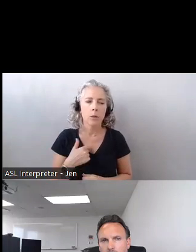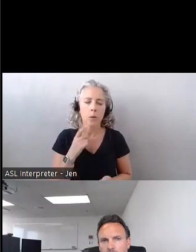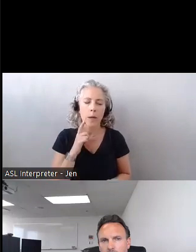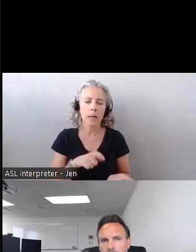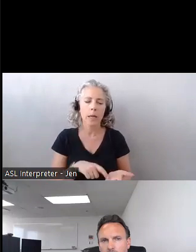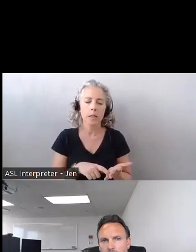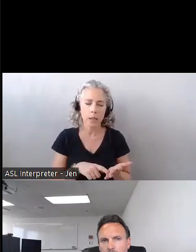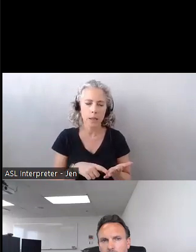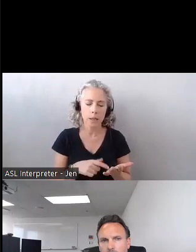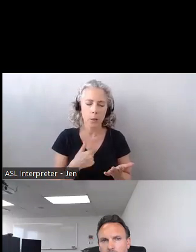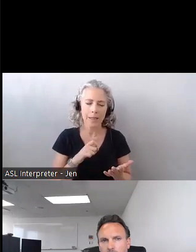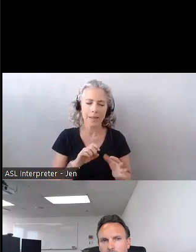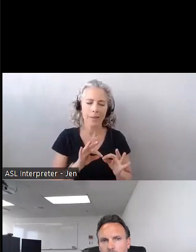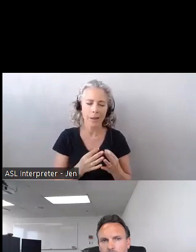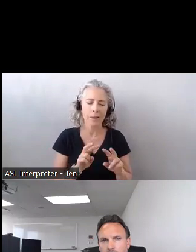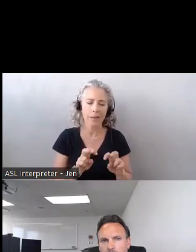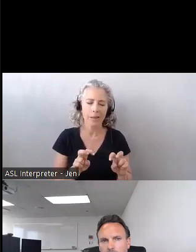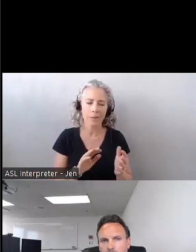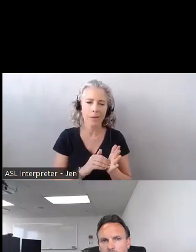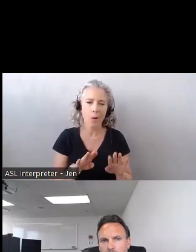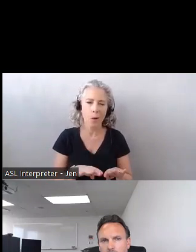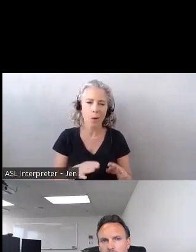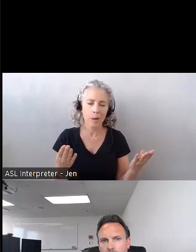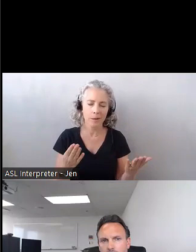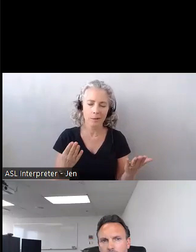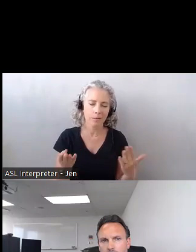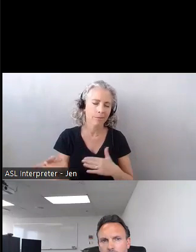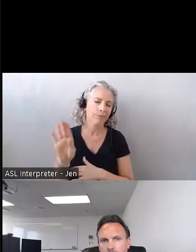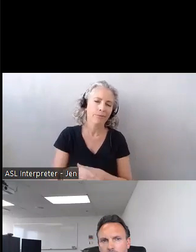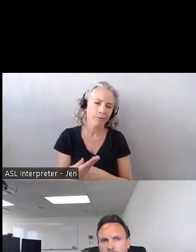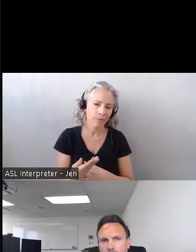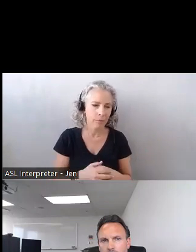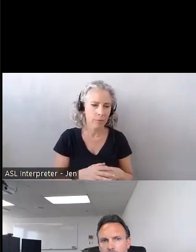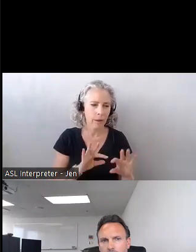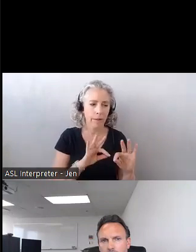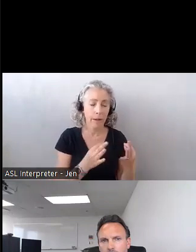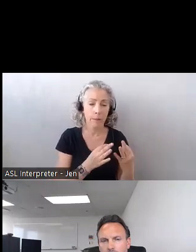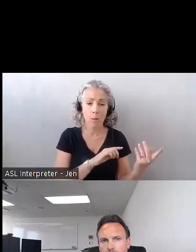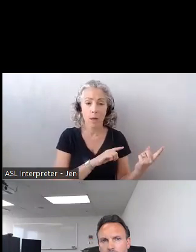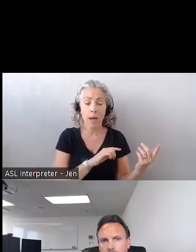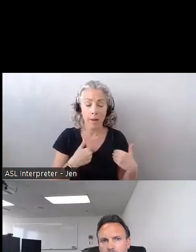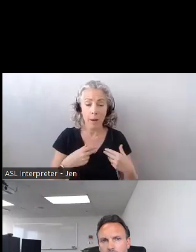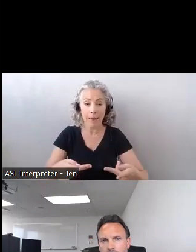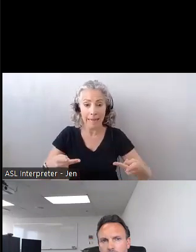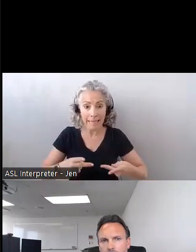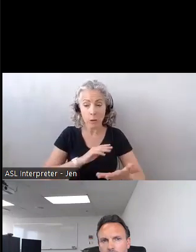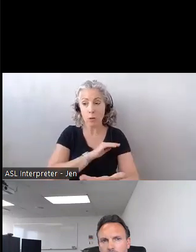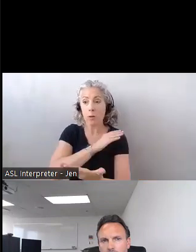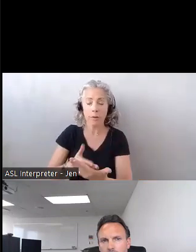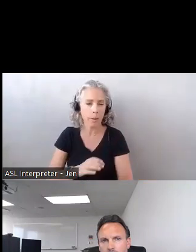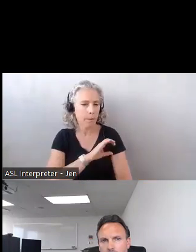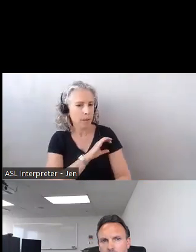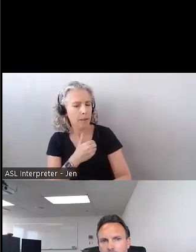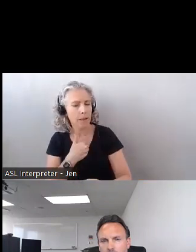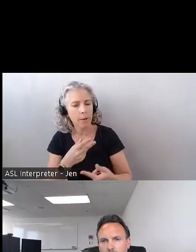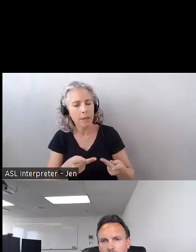had to have family assessment centers that were open 24/7. So a family would have a place to come and the police would have a place to